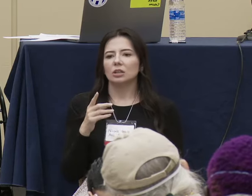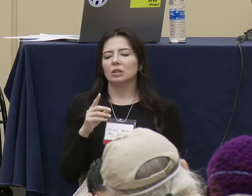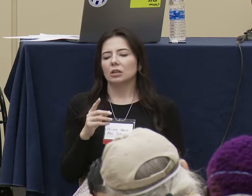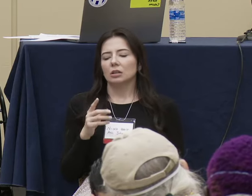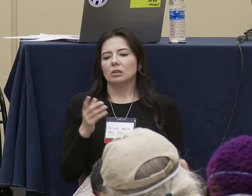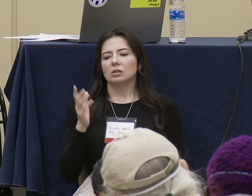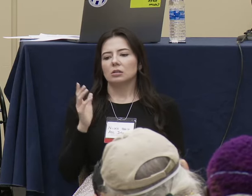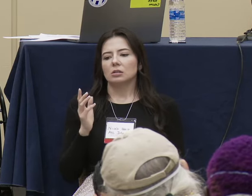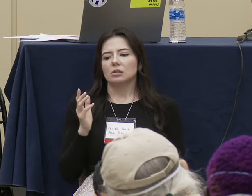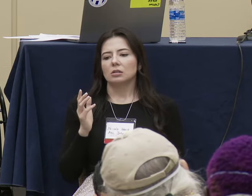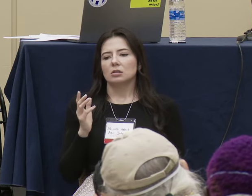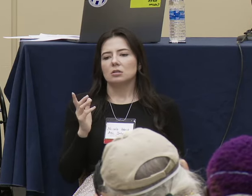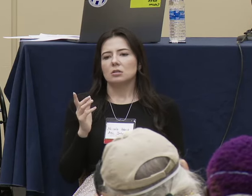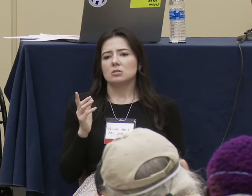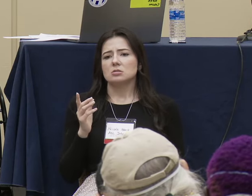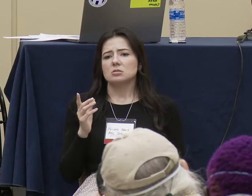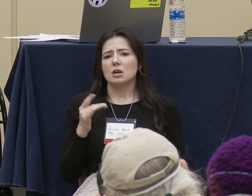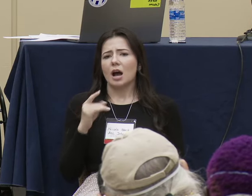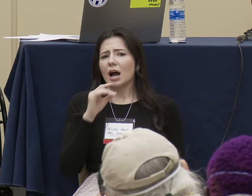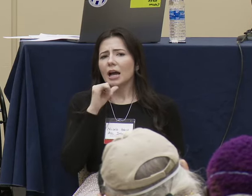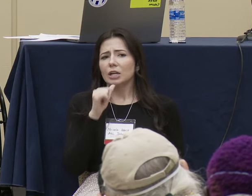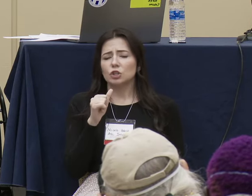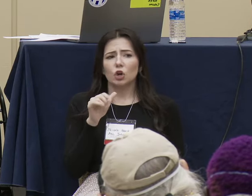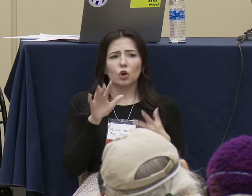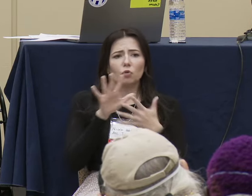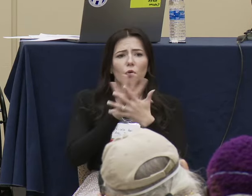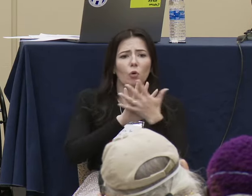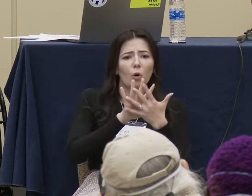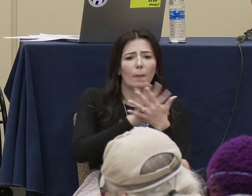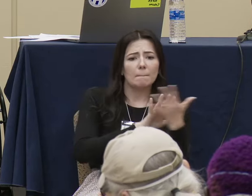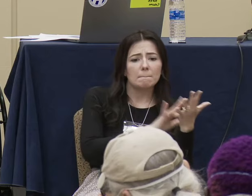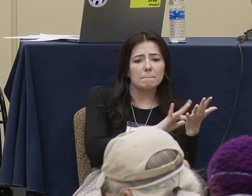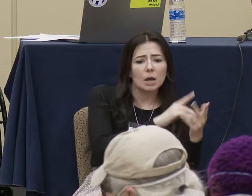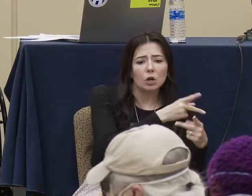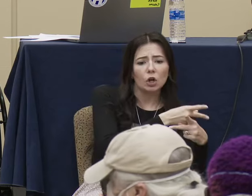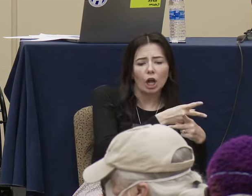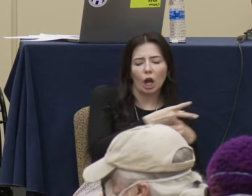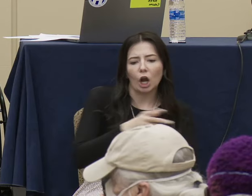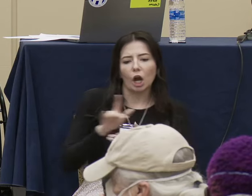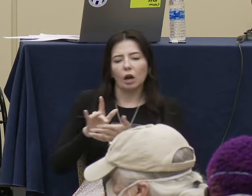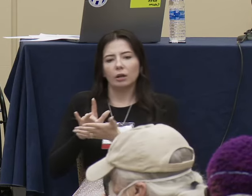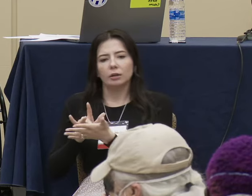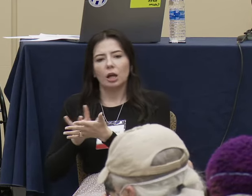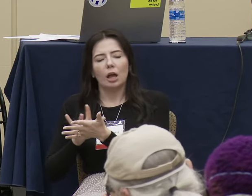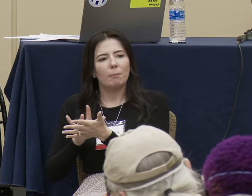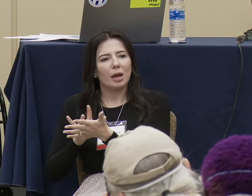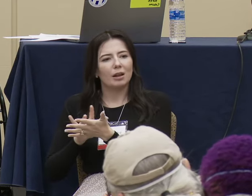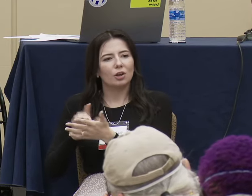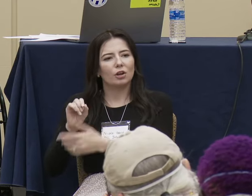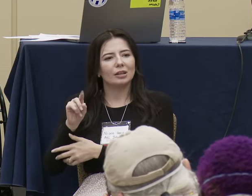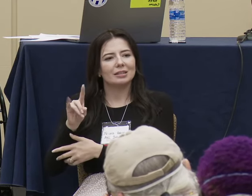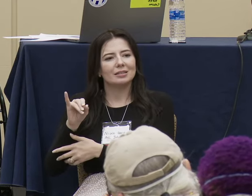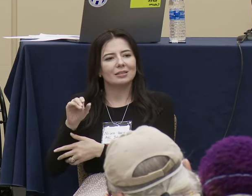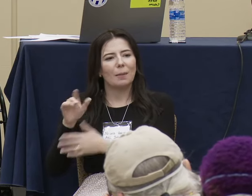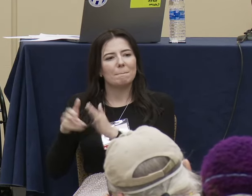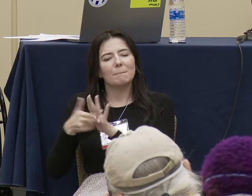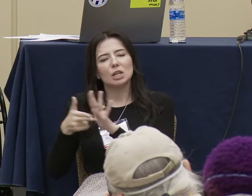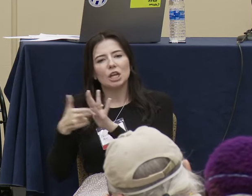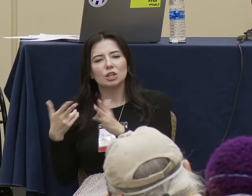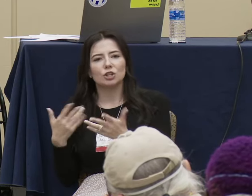I don't conflate medical care with medicalization. Like, I think those are different things. I think medicalization is this